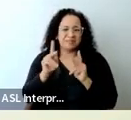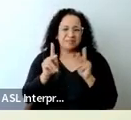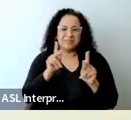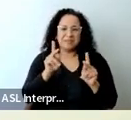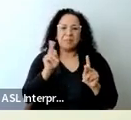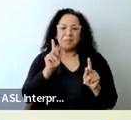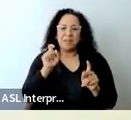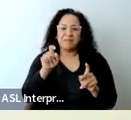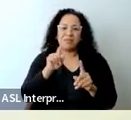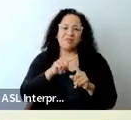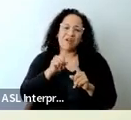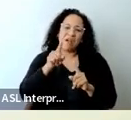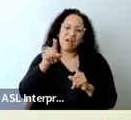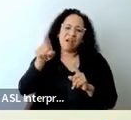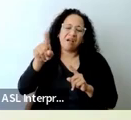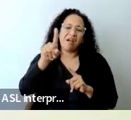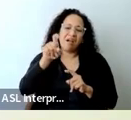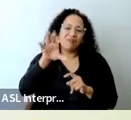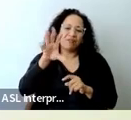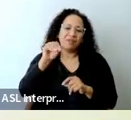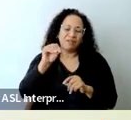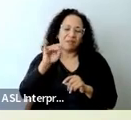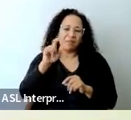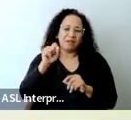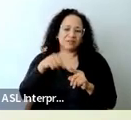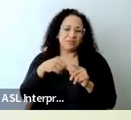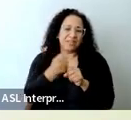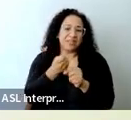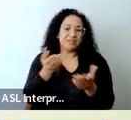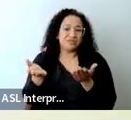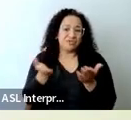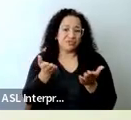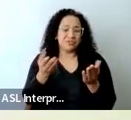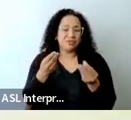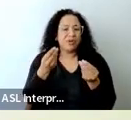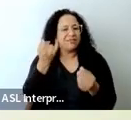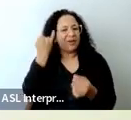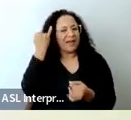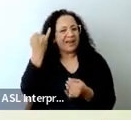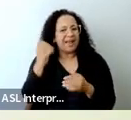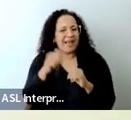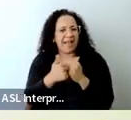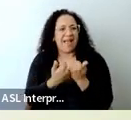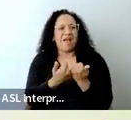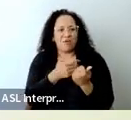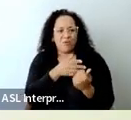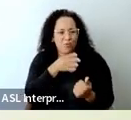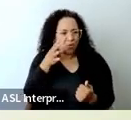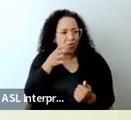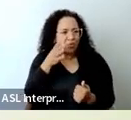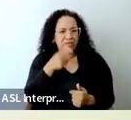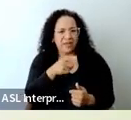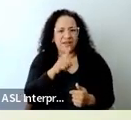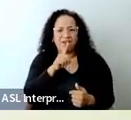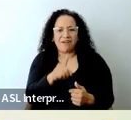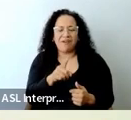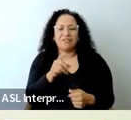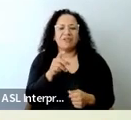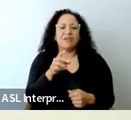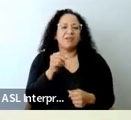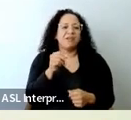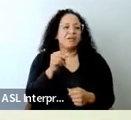to go 150 miles to get services, to give you an idea about how rural they are. And